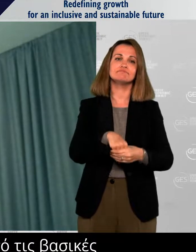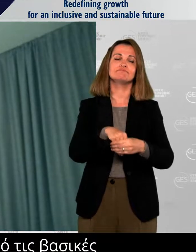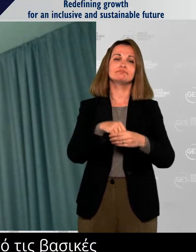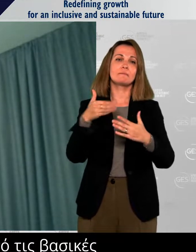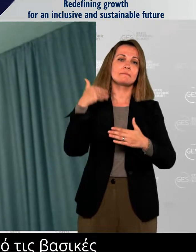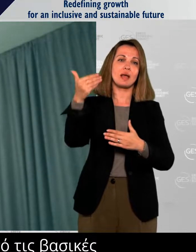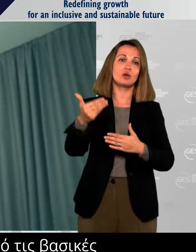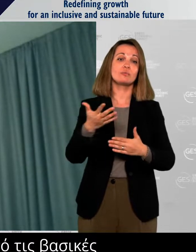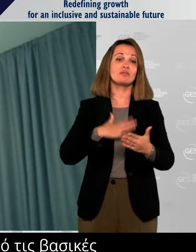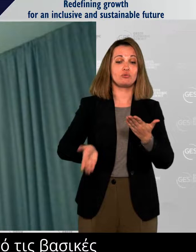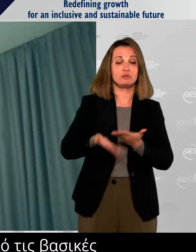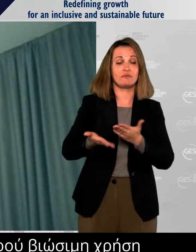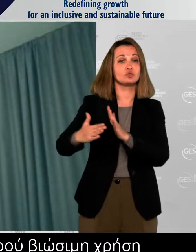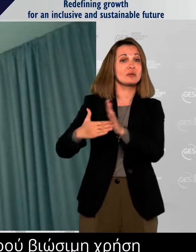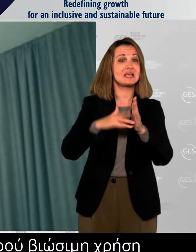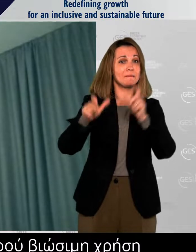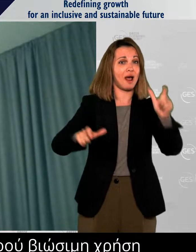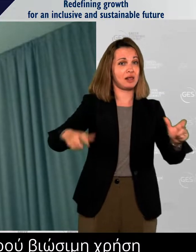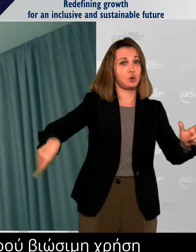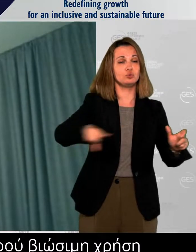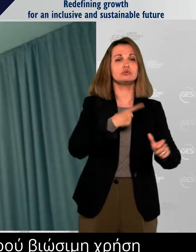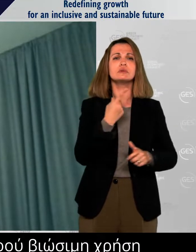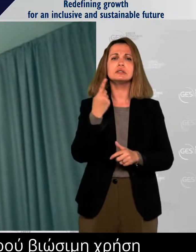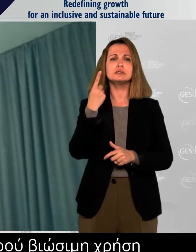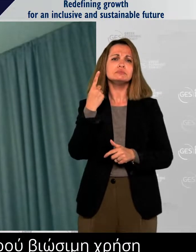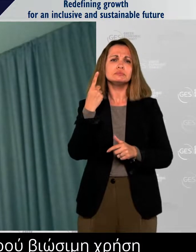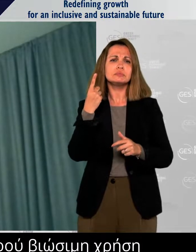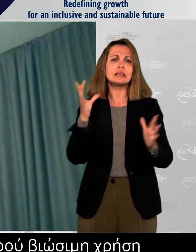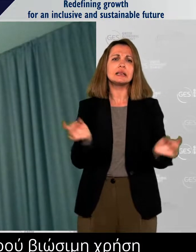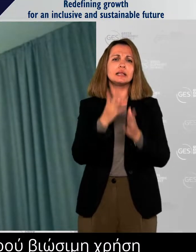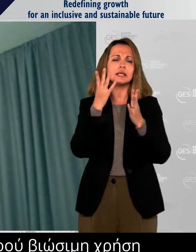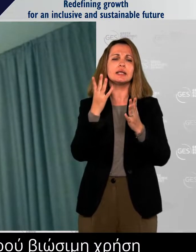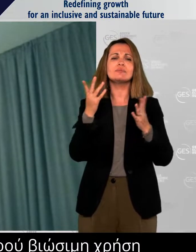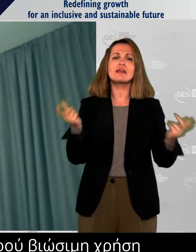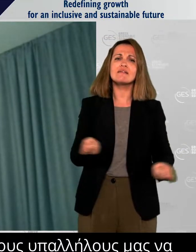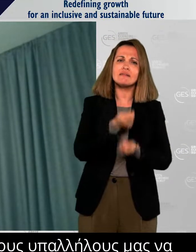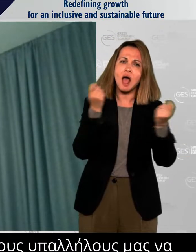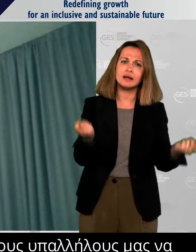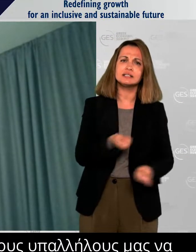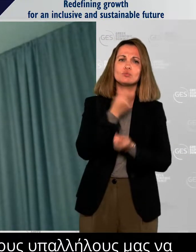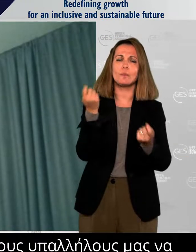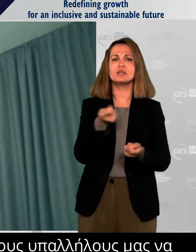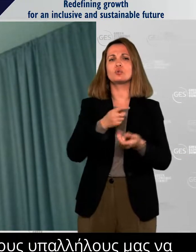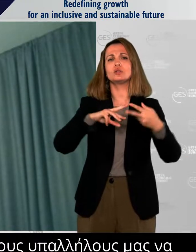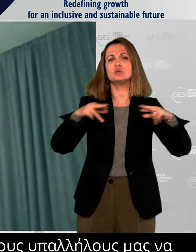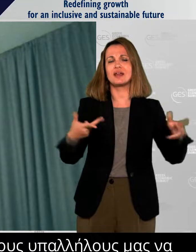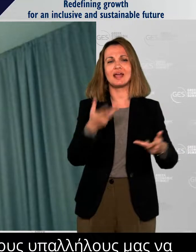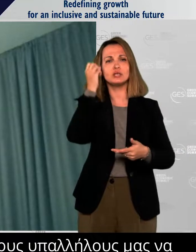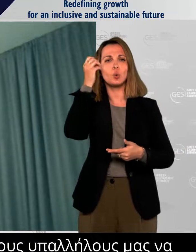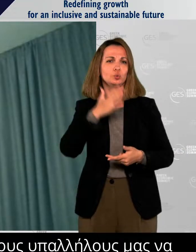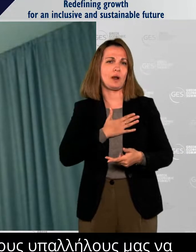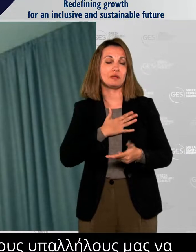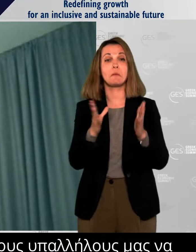take advantage of our DNA, of our culture. For instance, I have available for myself 10 working